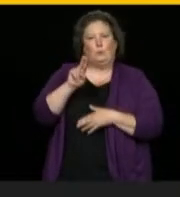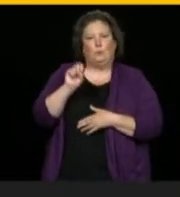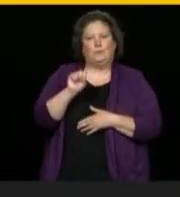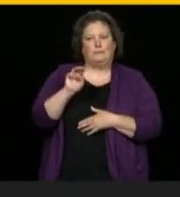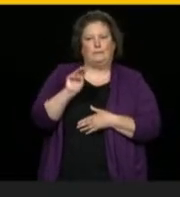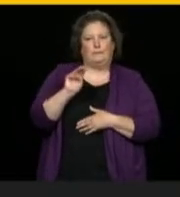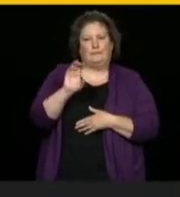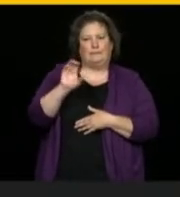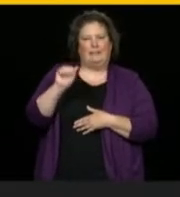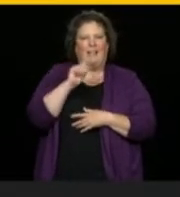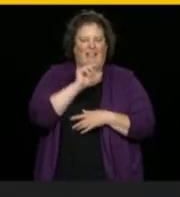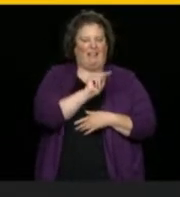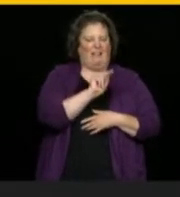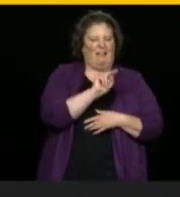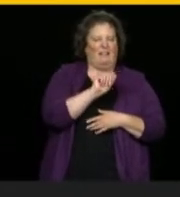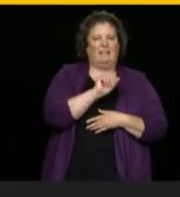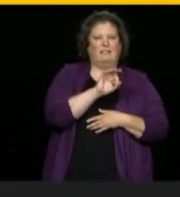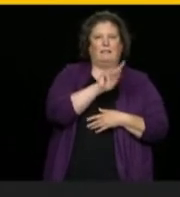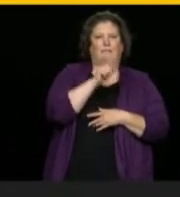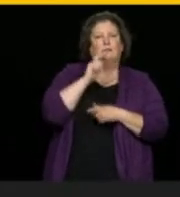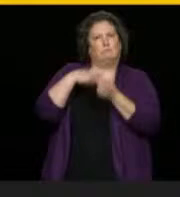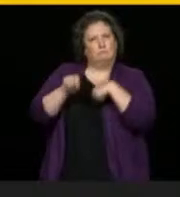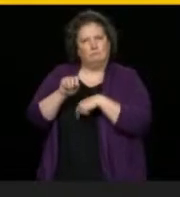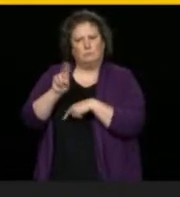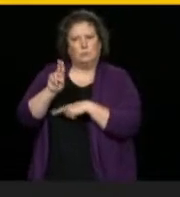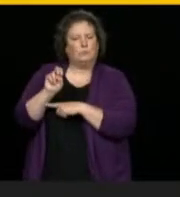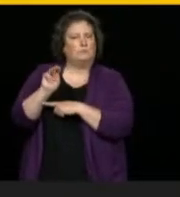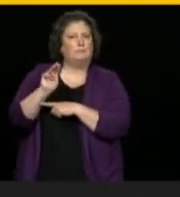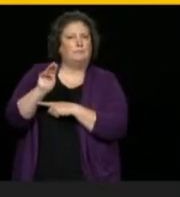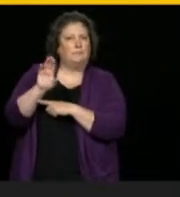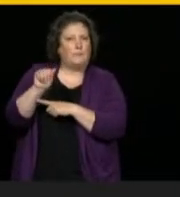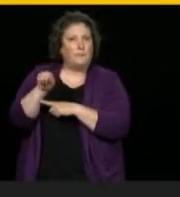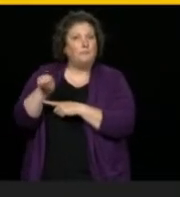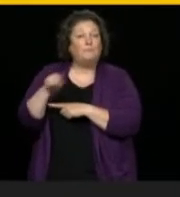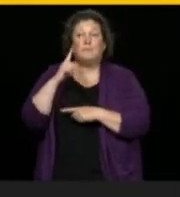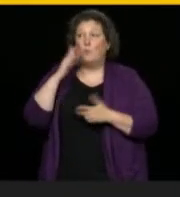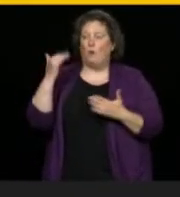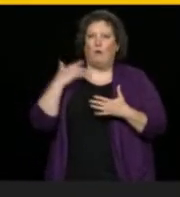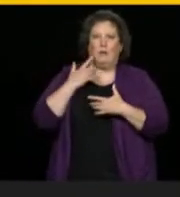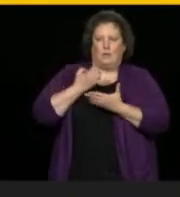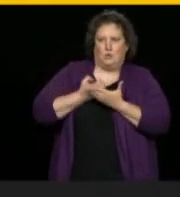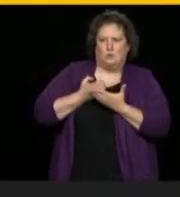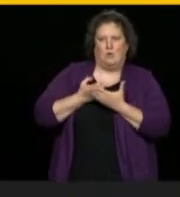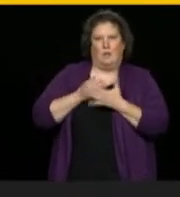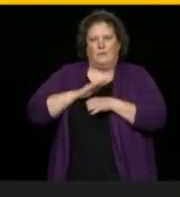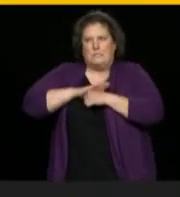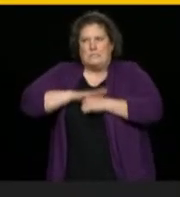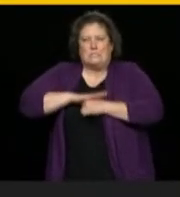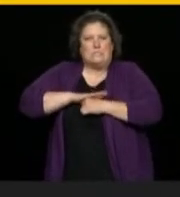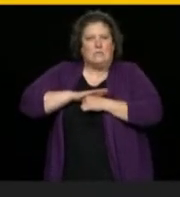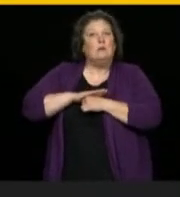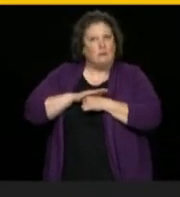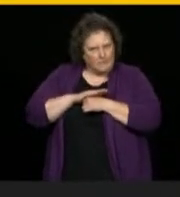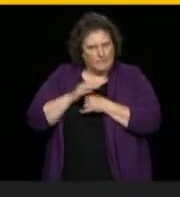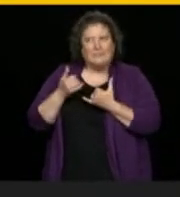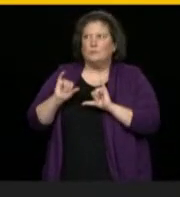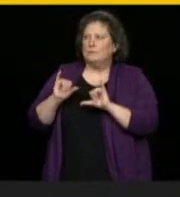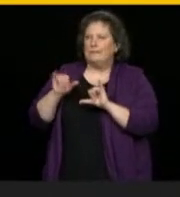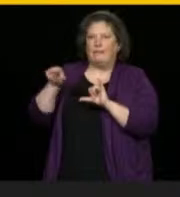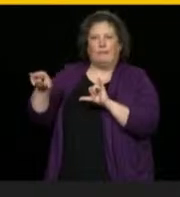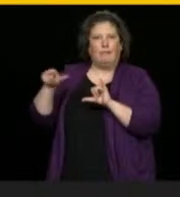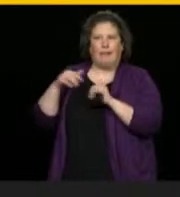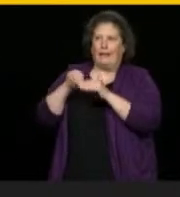at a time of economic strain and stress, we continue to have access to the world's most important market.